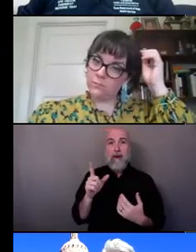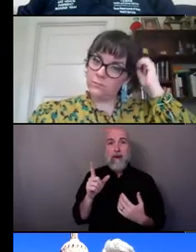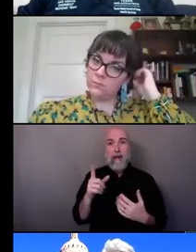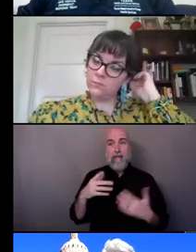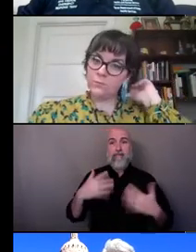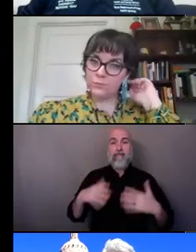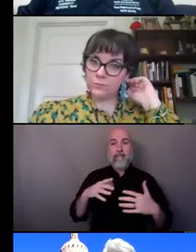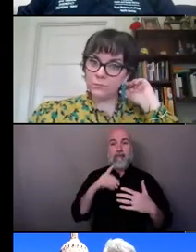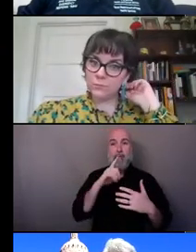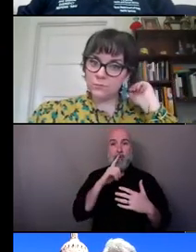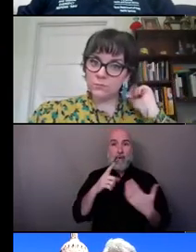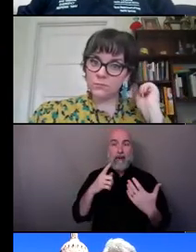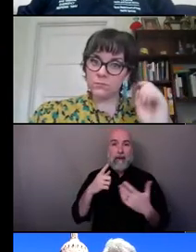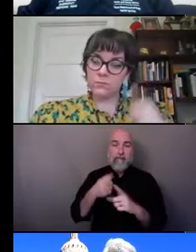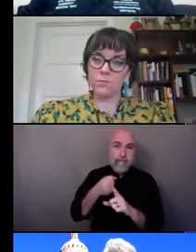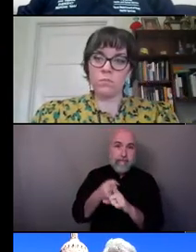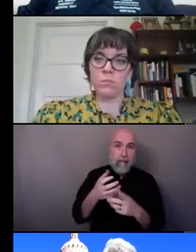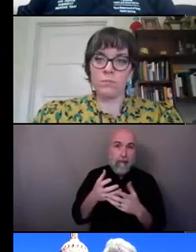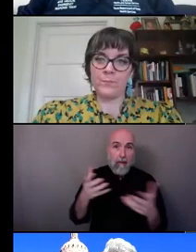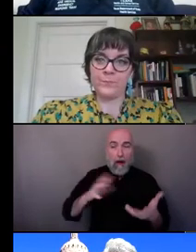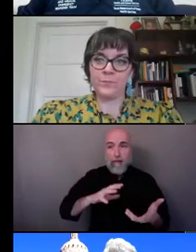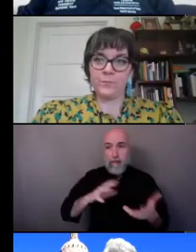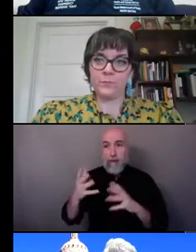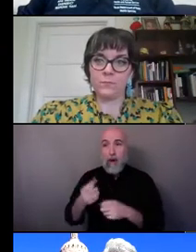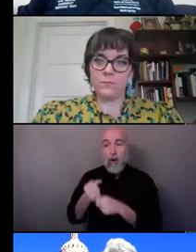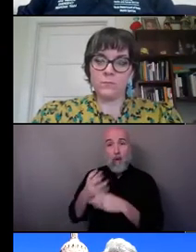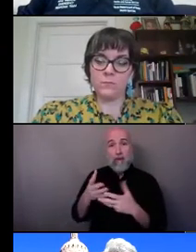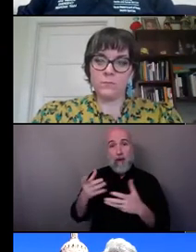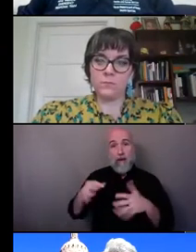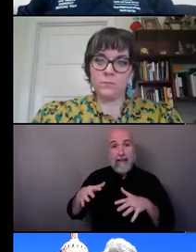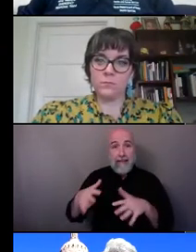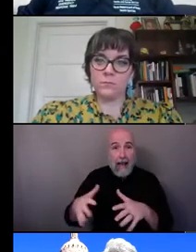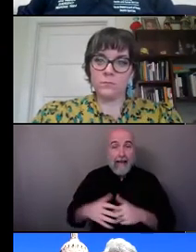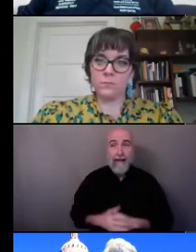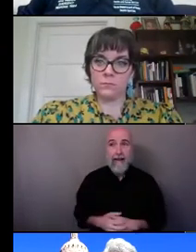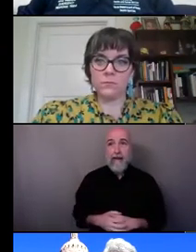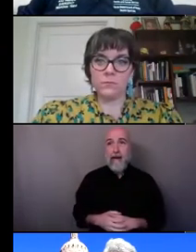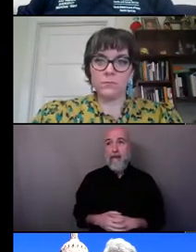a toll on us. It's produced a lot of anxiety. It's produced